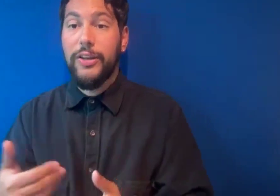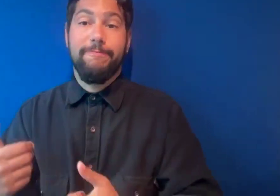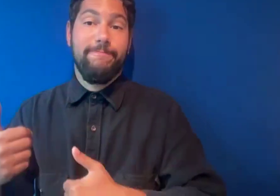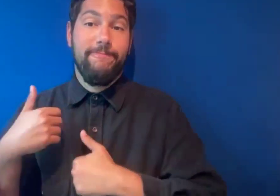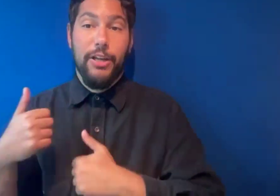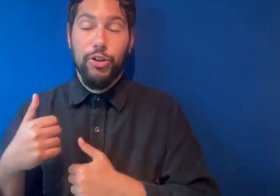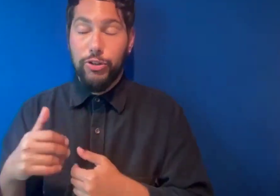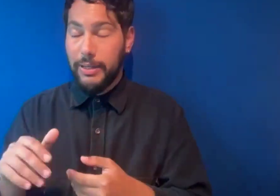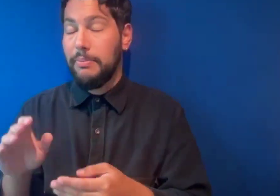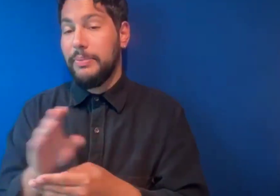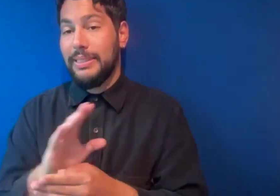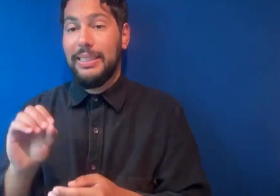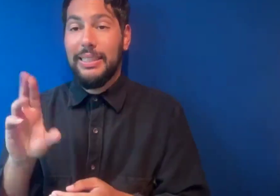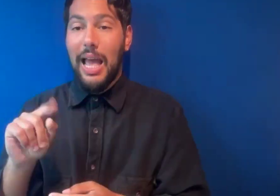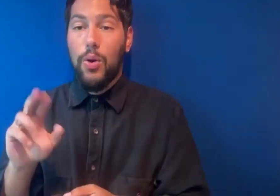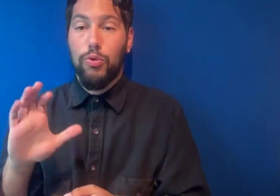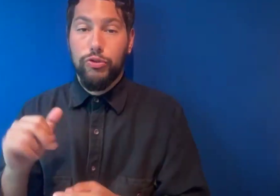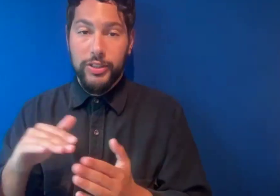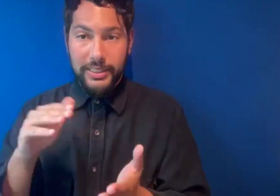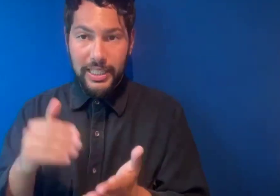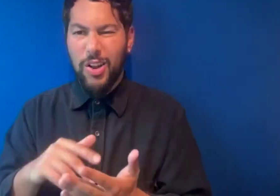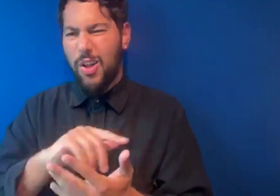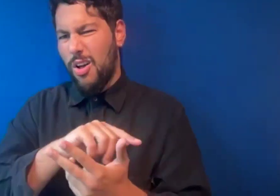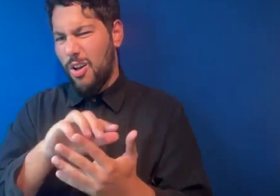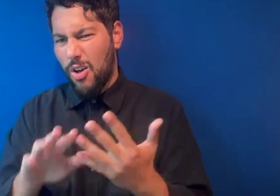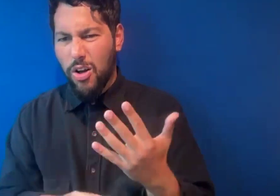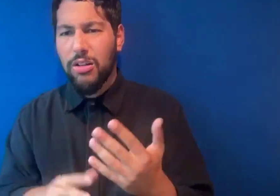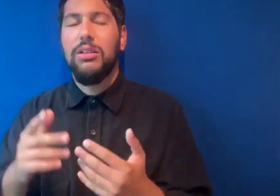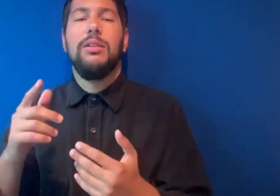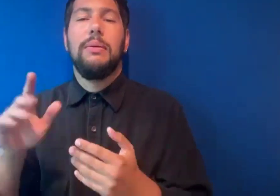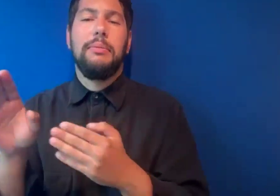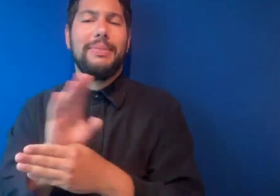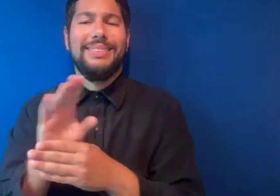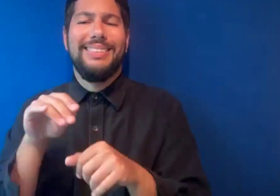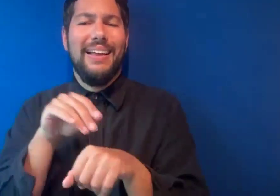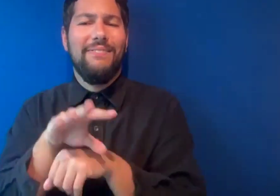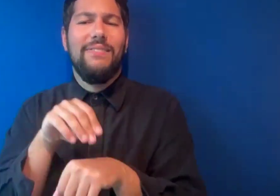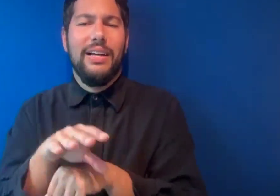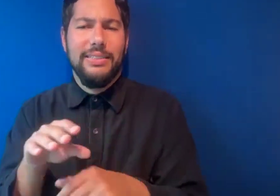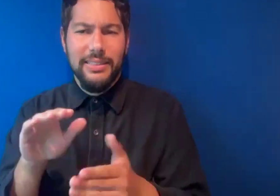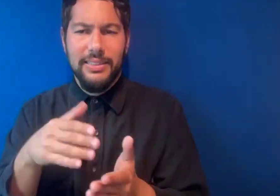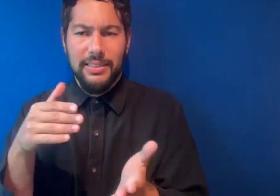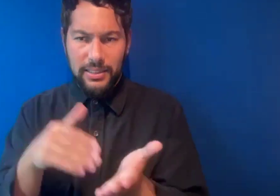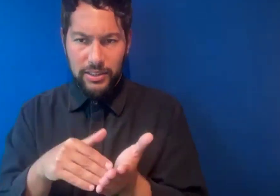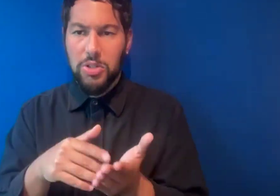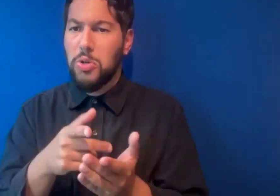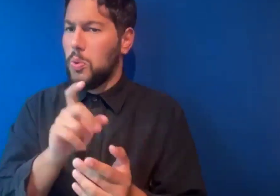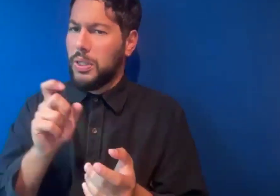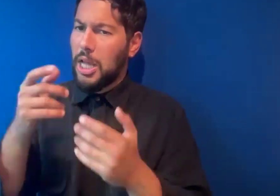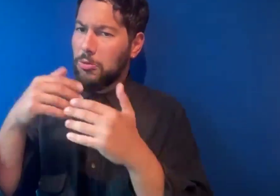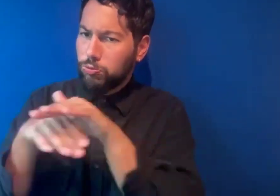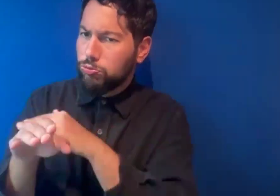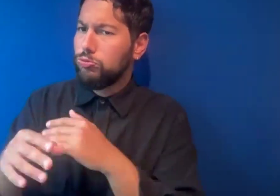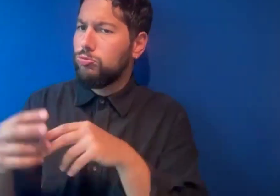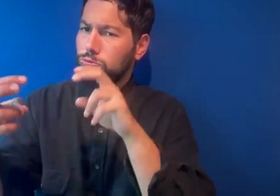outreach centers. All of them are essentially business advising centers. You can go talk to them